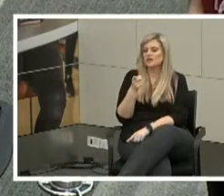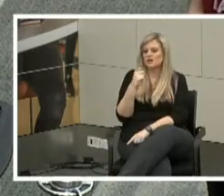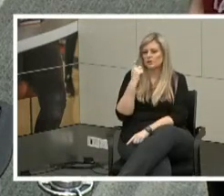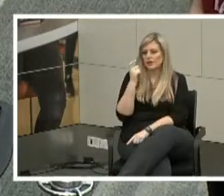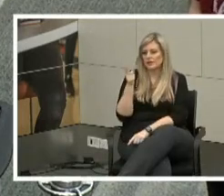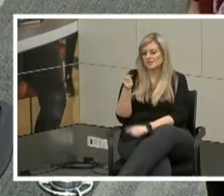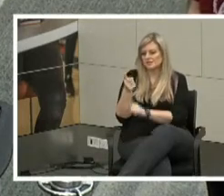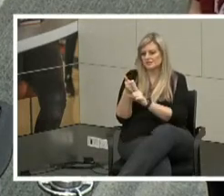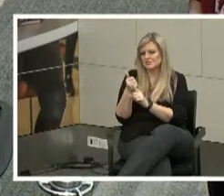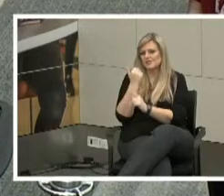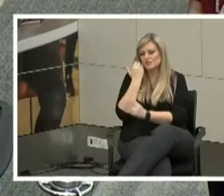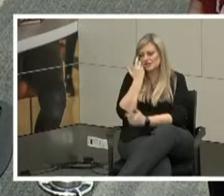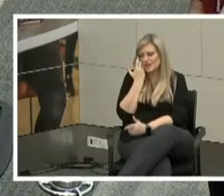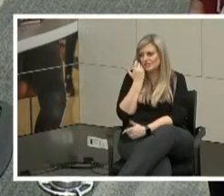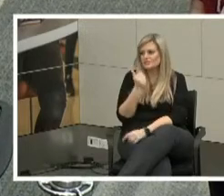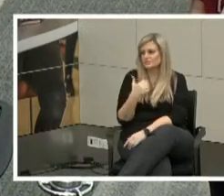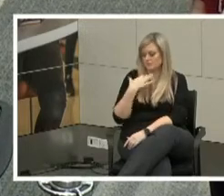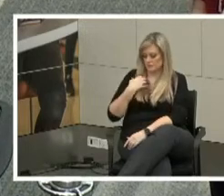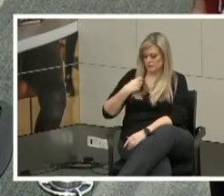little